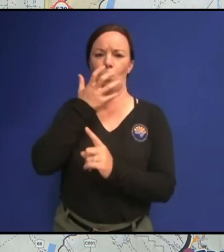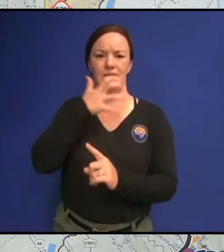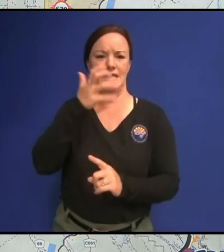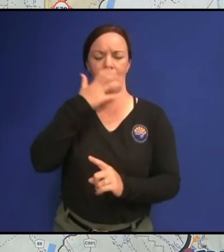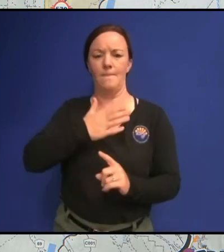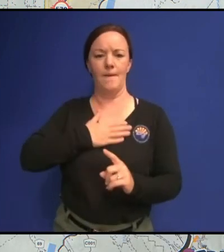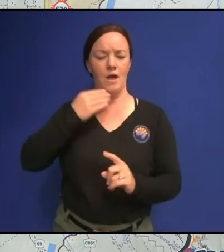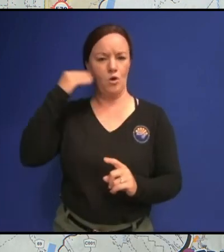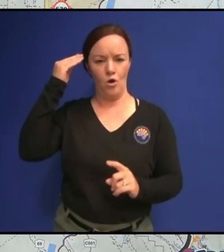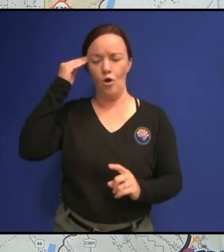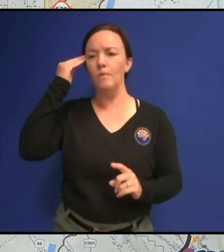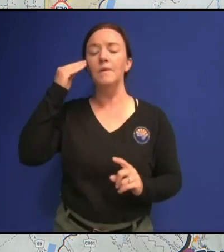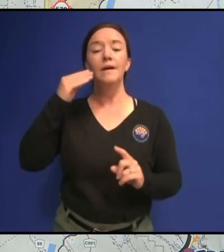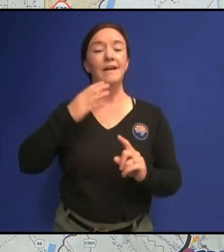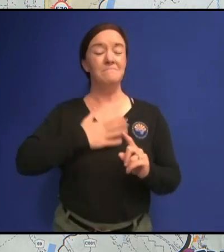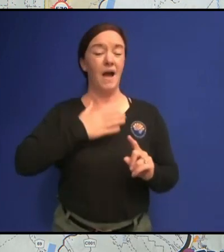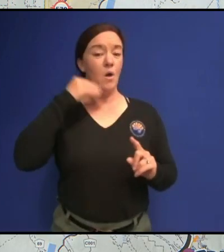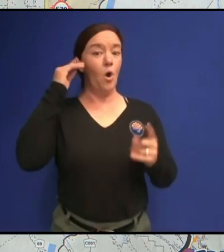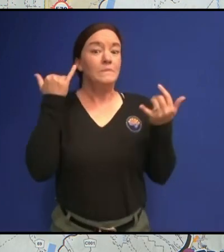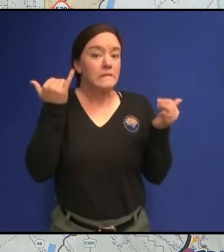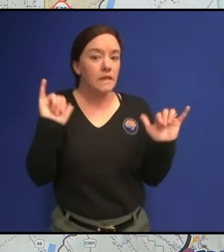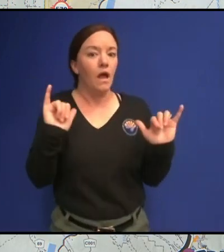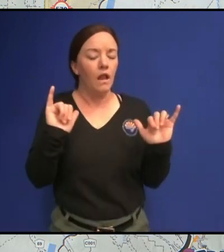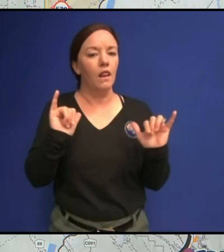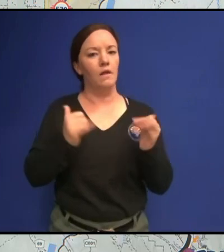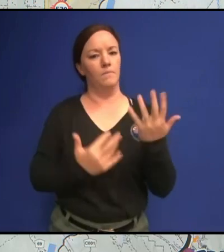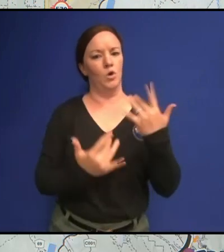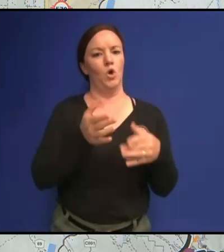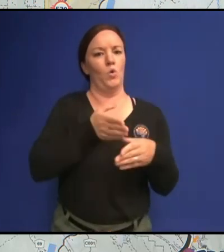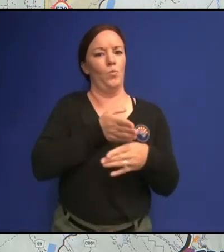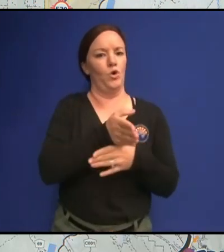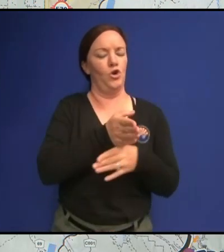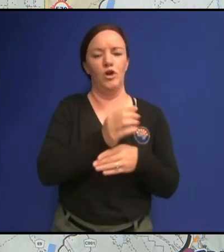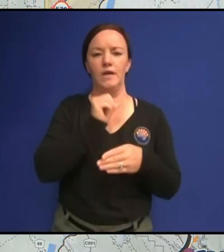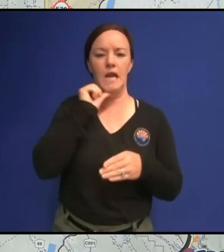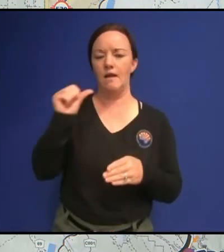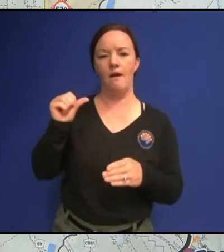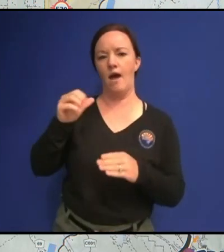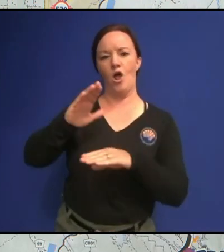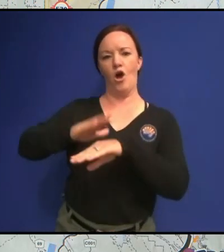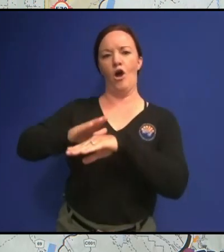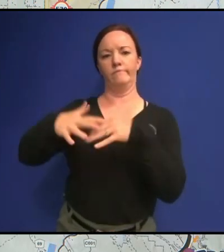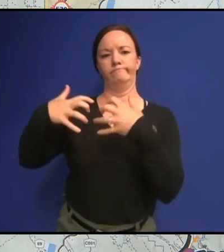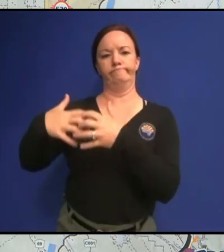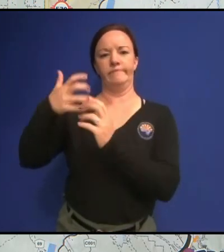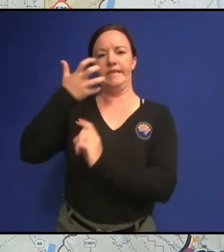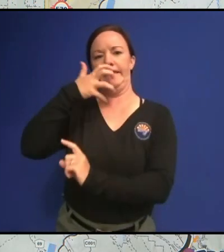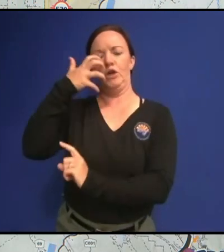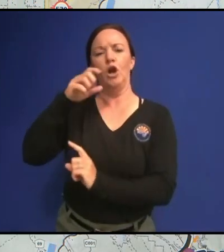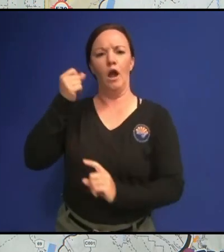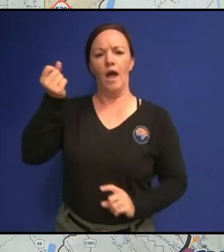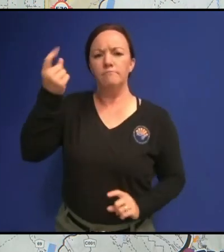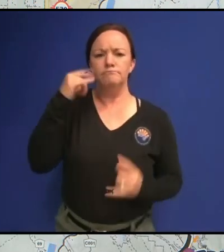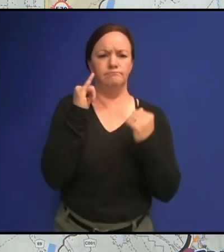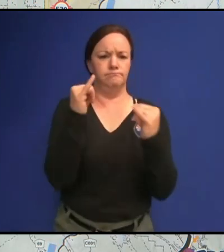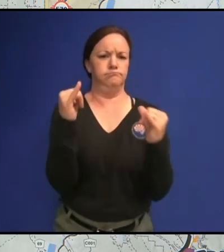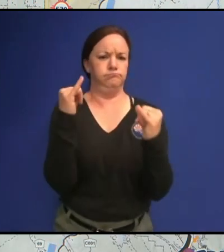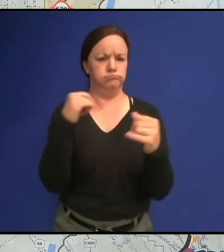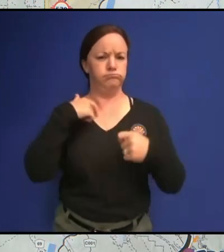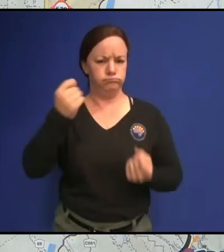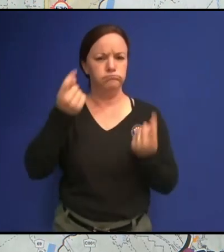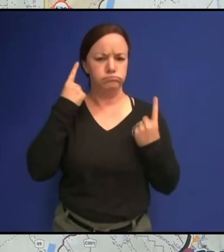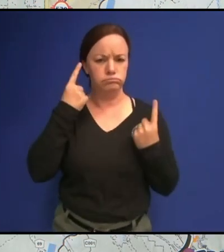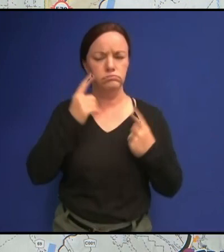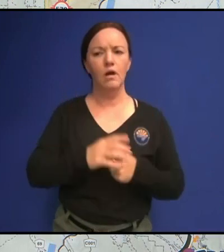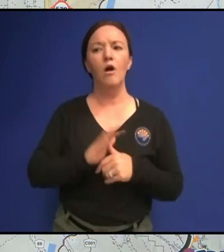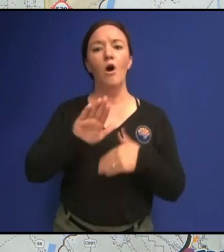on and just burn wood. So I get that it is important. I get that when all the wood near your home got burned up,